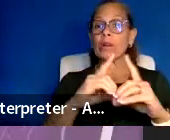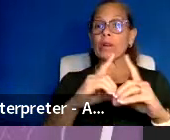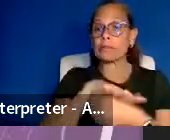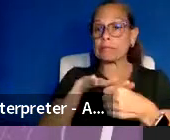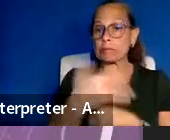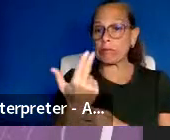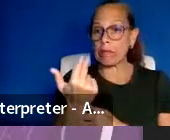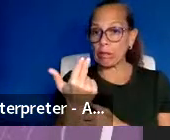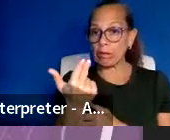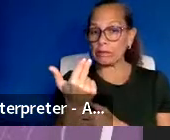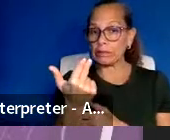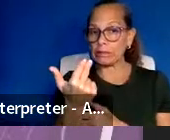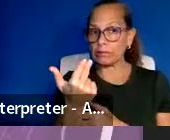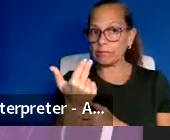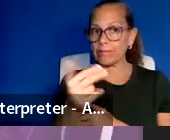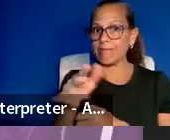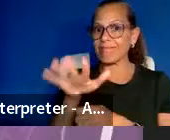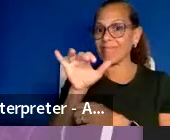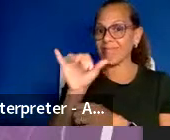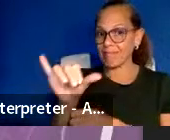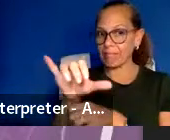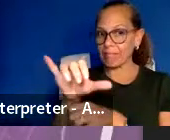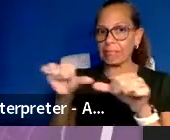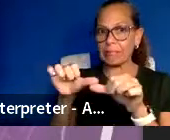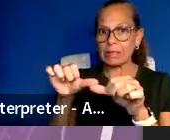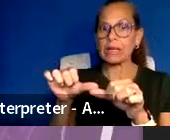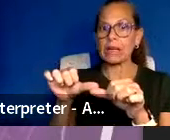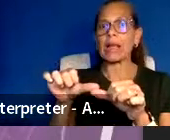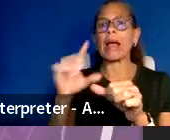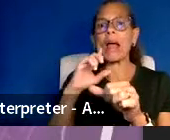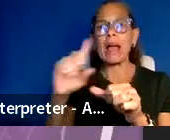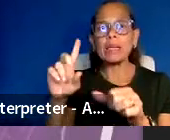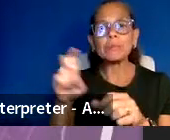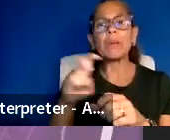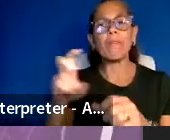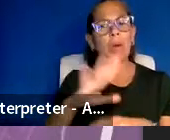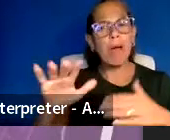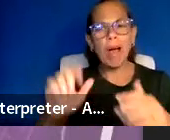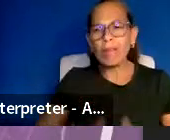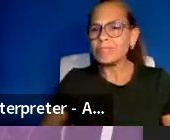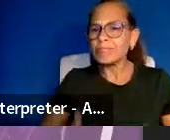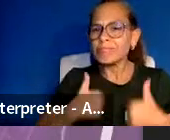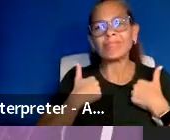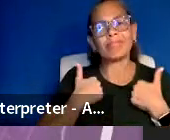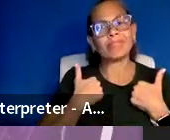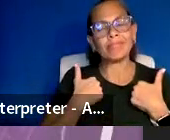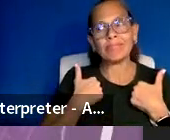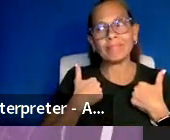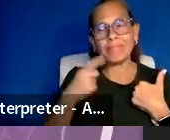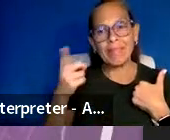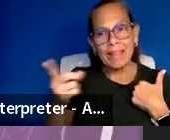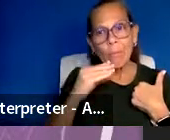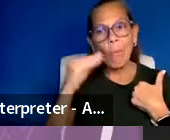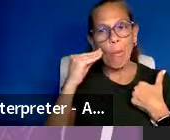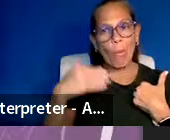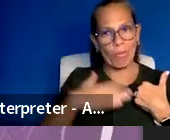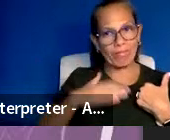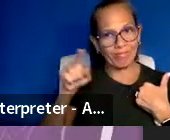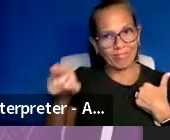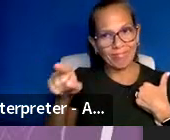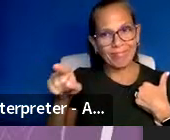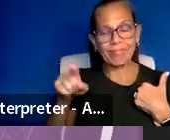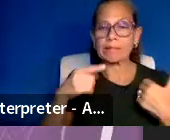13, an area that has been a transit desert for my whole entire life, I'm excited to